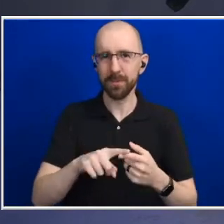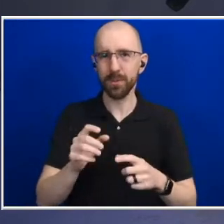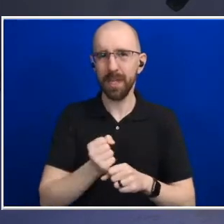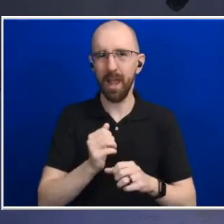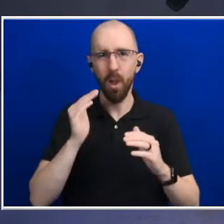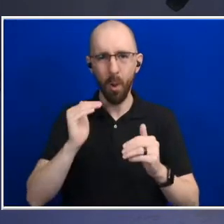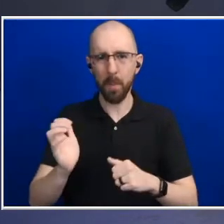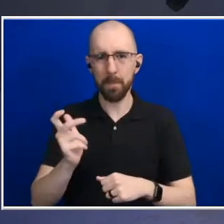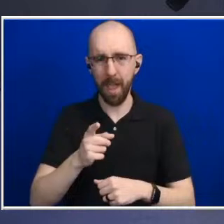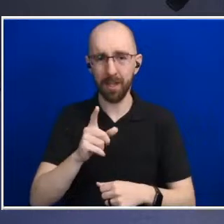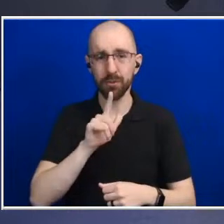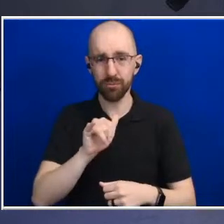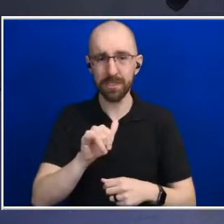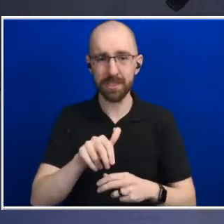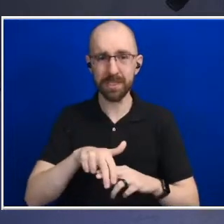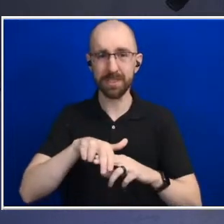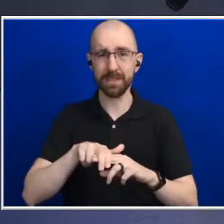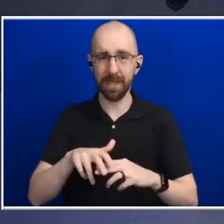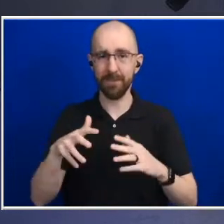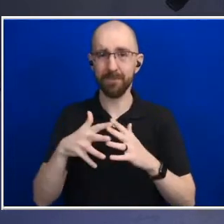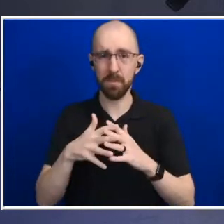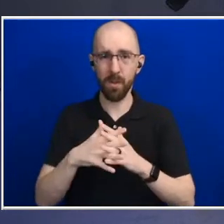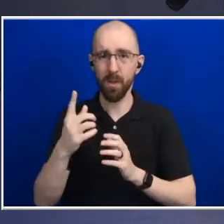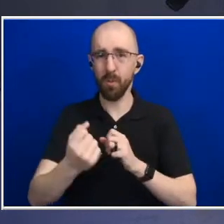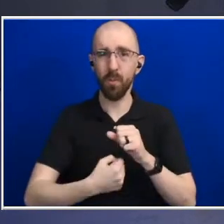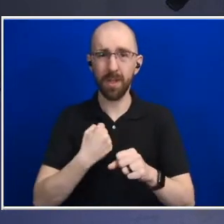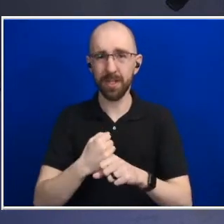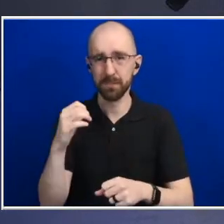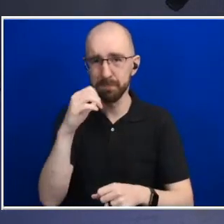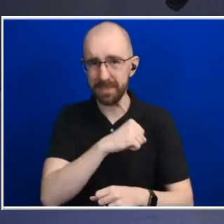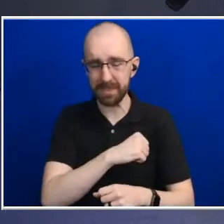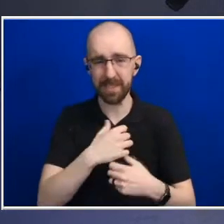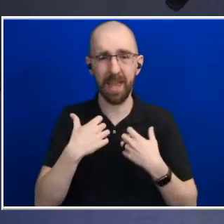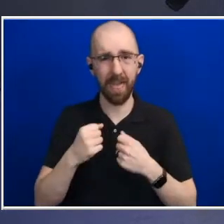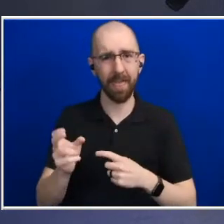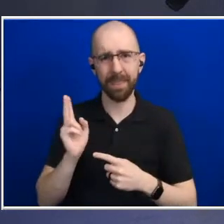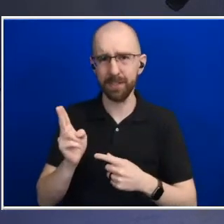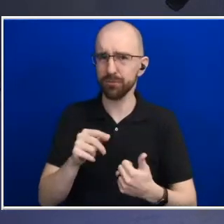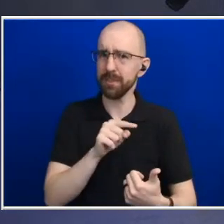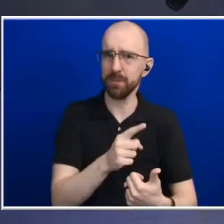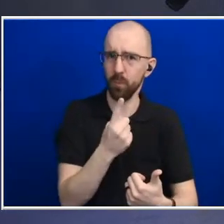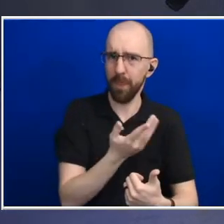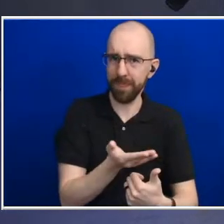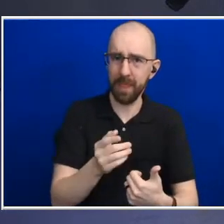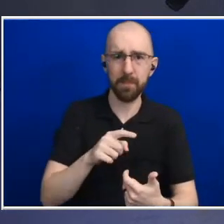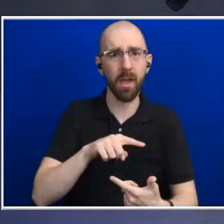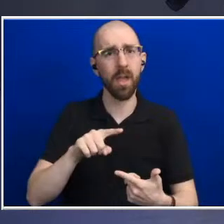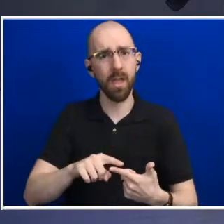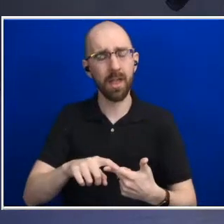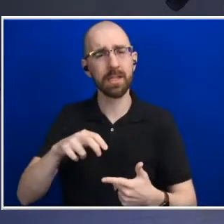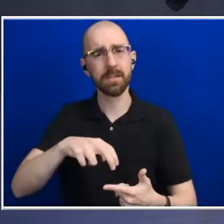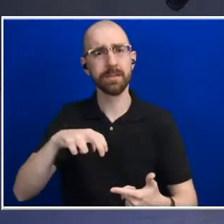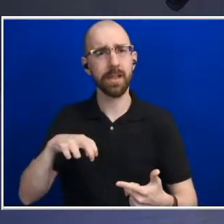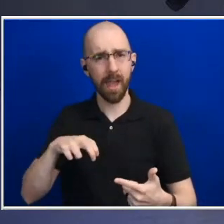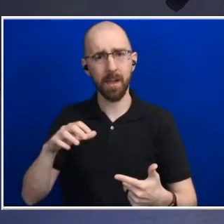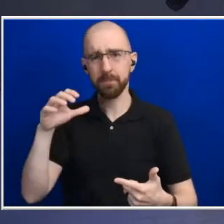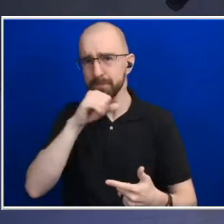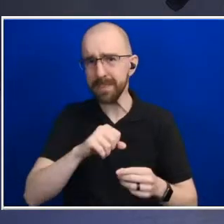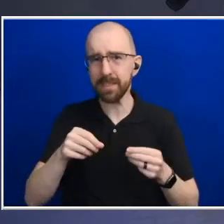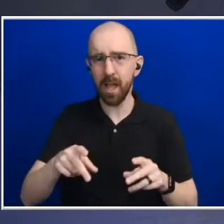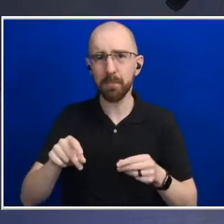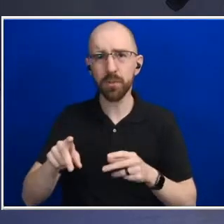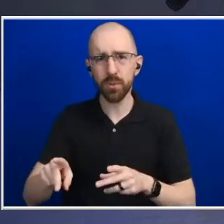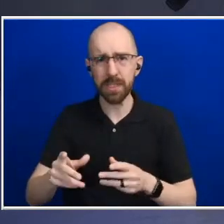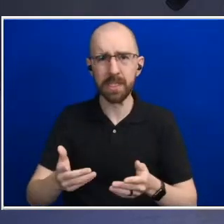sat out football for a year. I mean, the health history was one thing, but it was the fact that he had sat out and maybe missed those opportunities. Yeah,